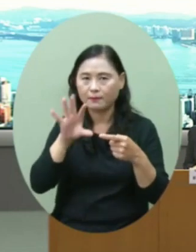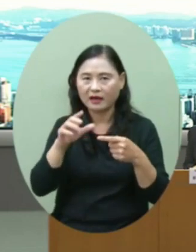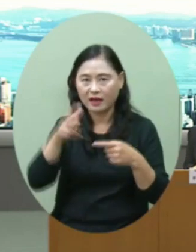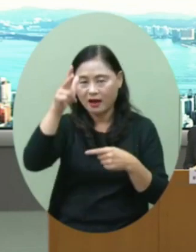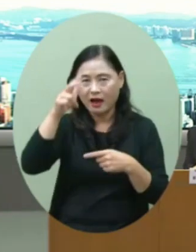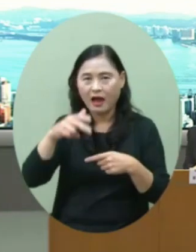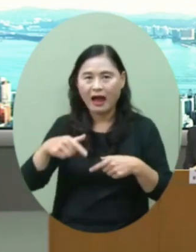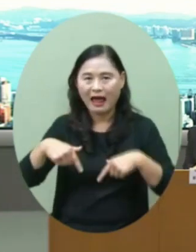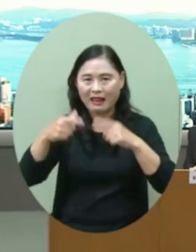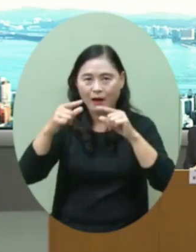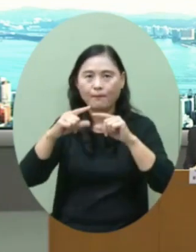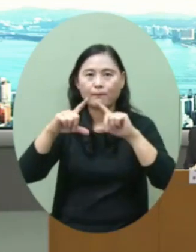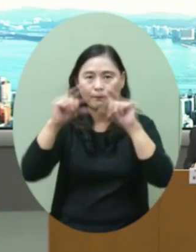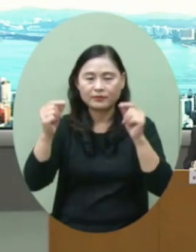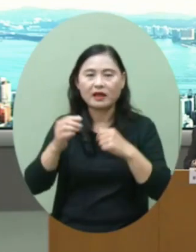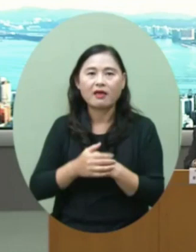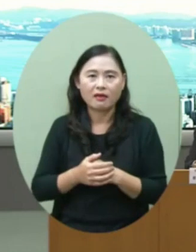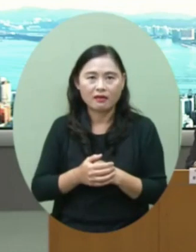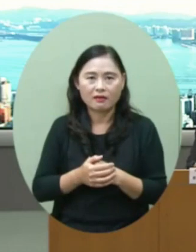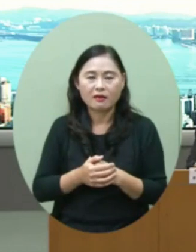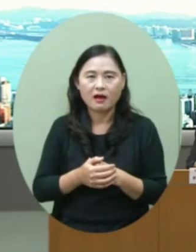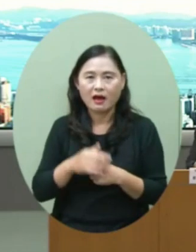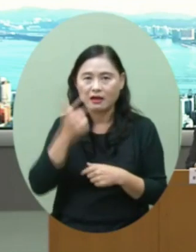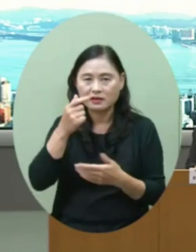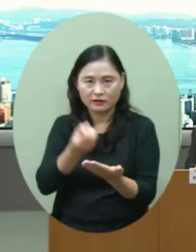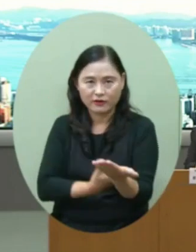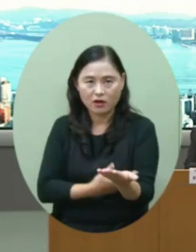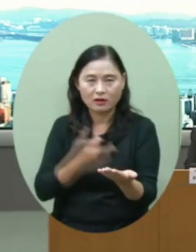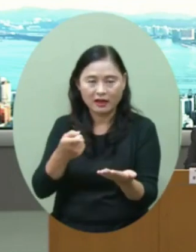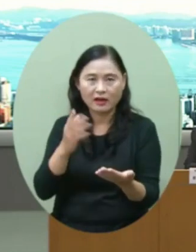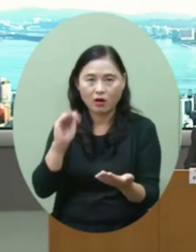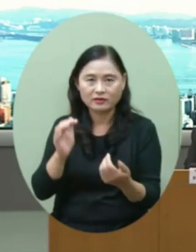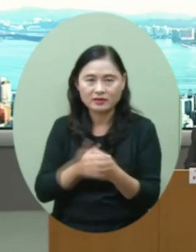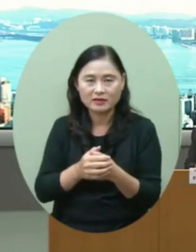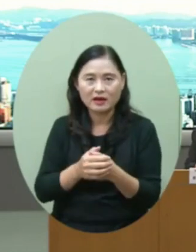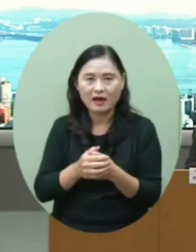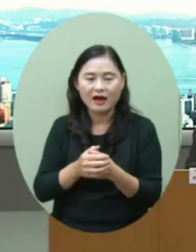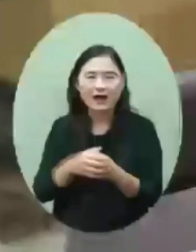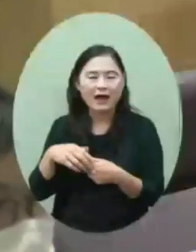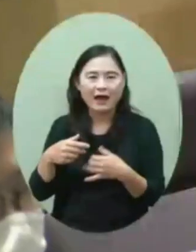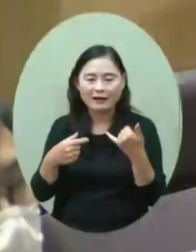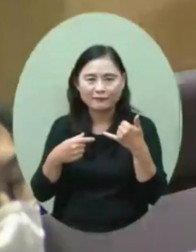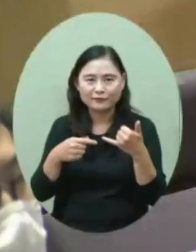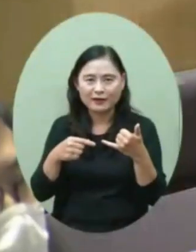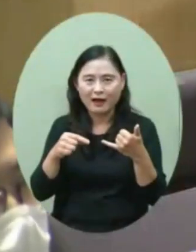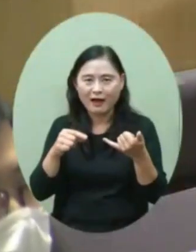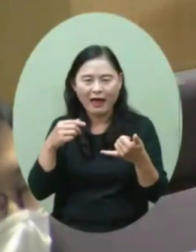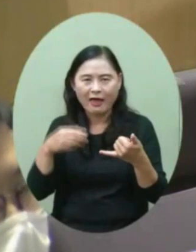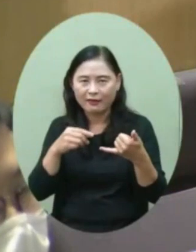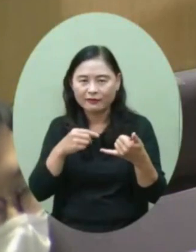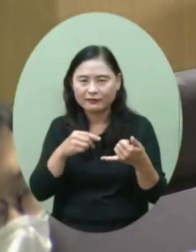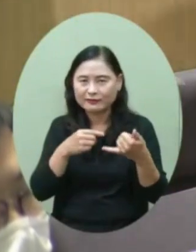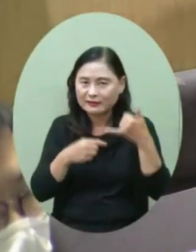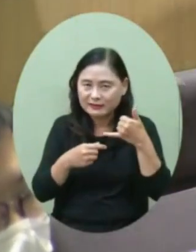phone interception or surveillance, and you can even issue warrant. How could you respond to critics that you are not